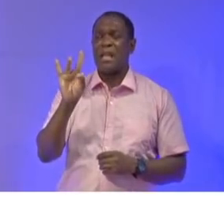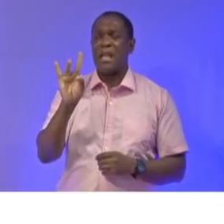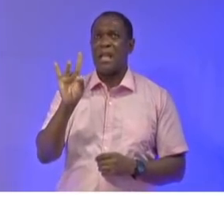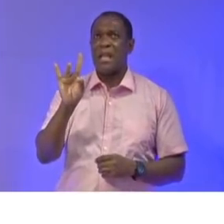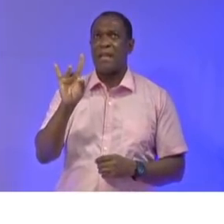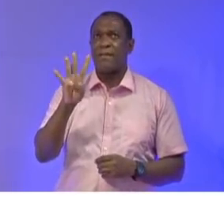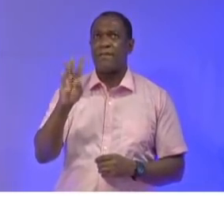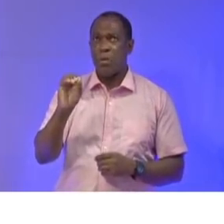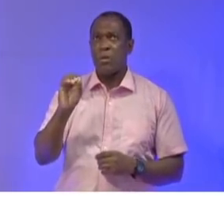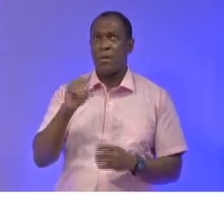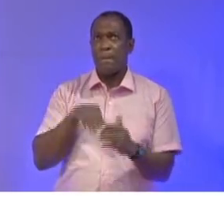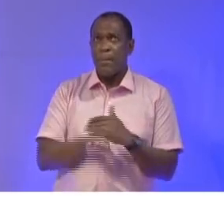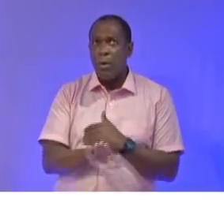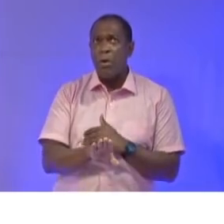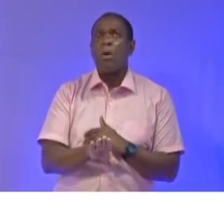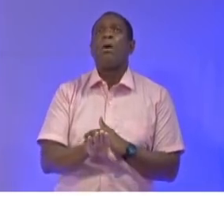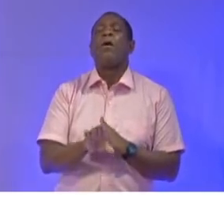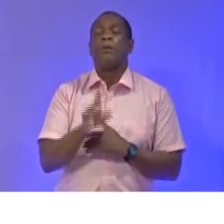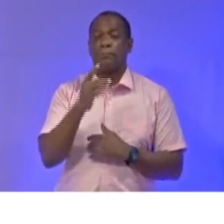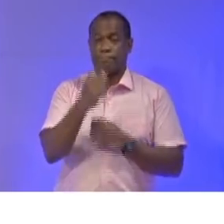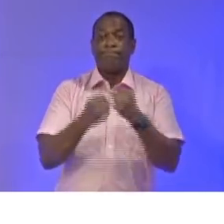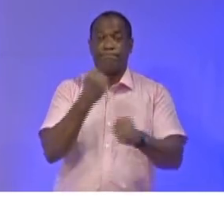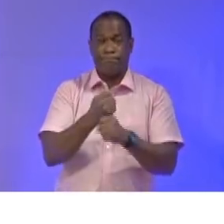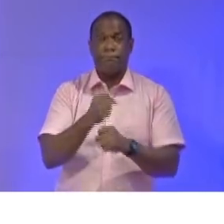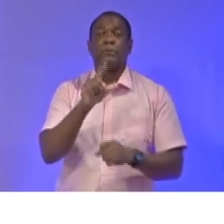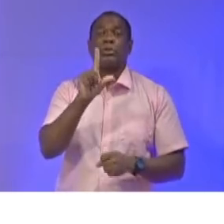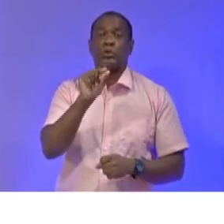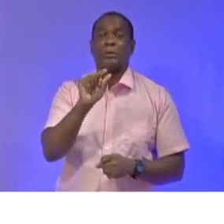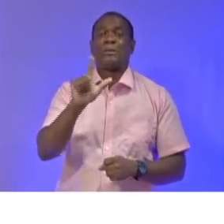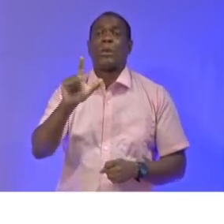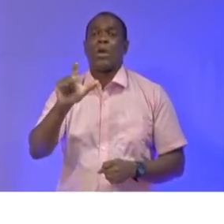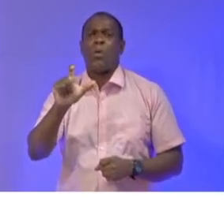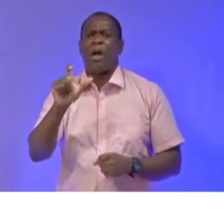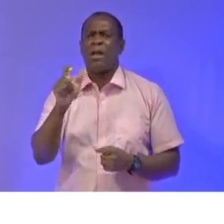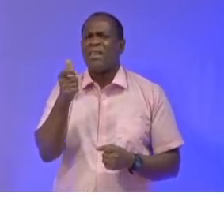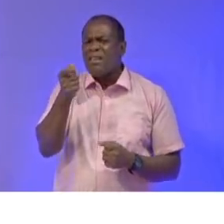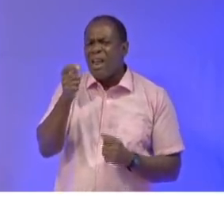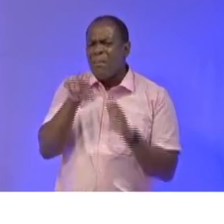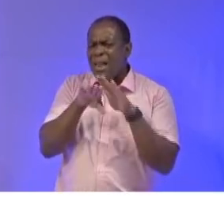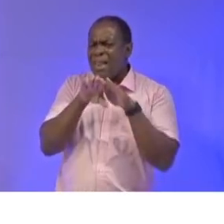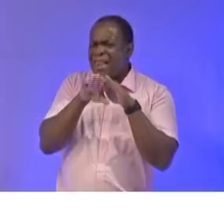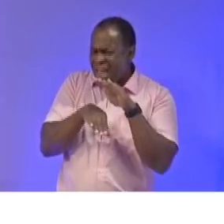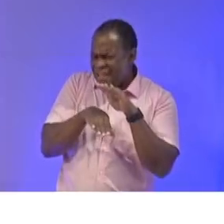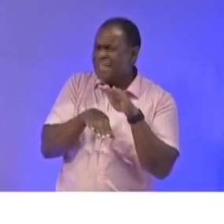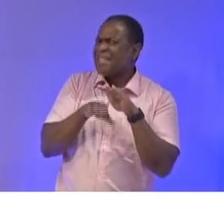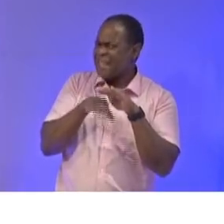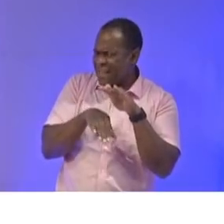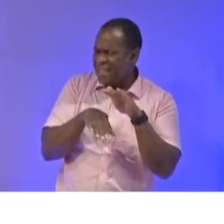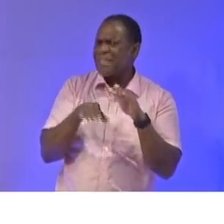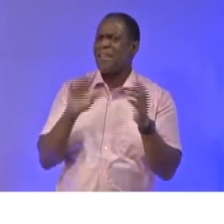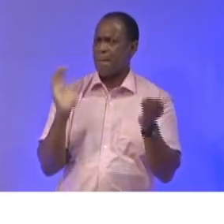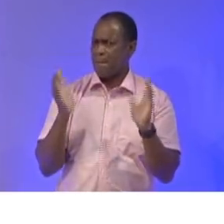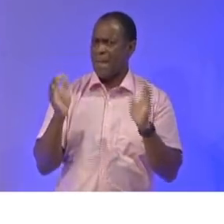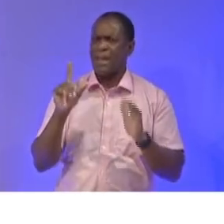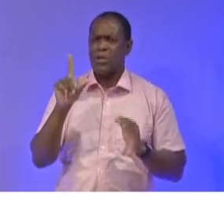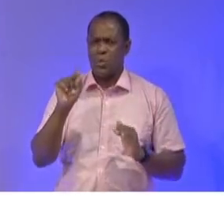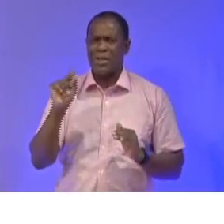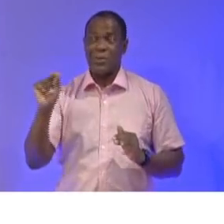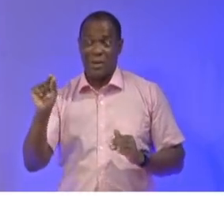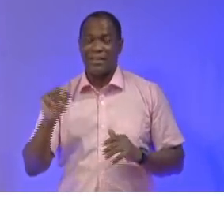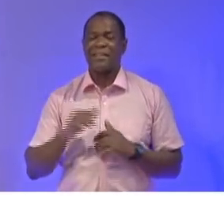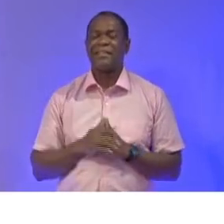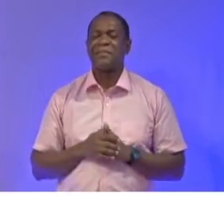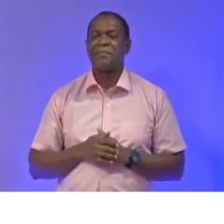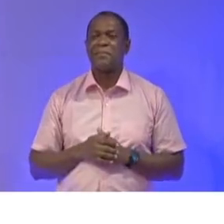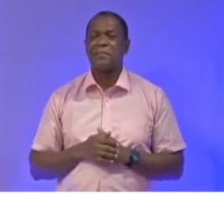14,840 births in the year 2021, which is slightly less than what we saw in the year 2020. It's important to